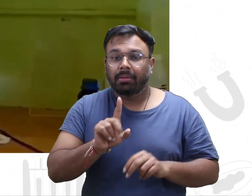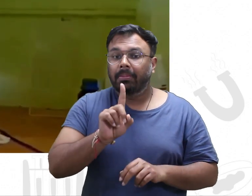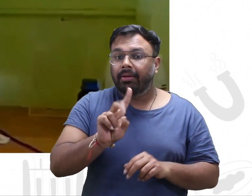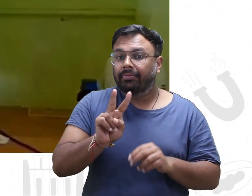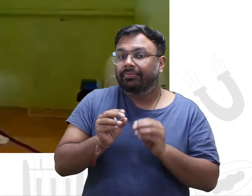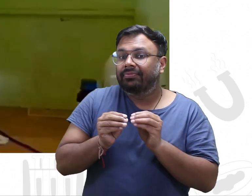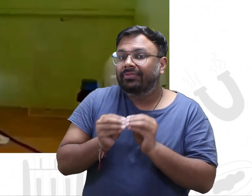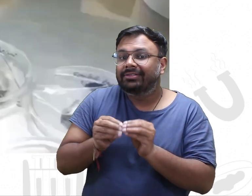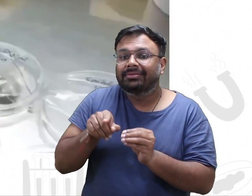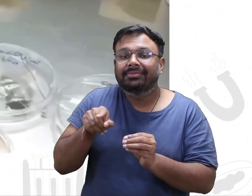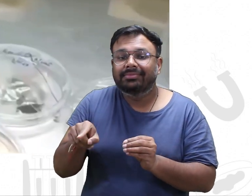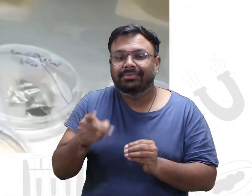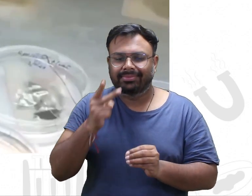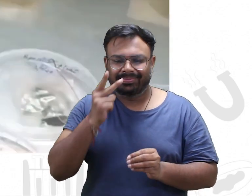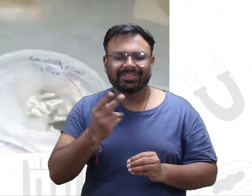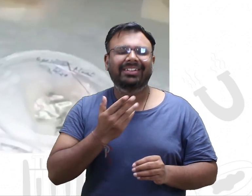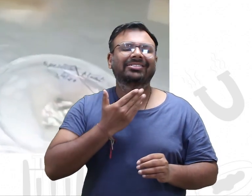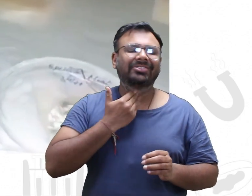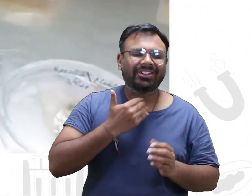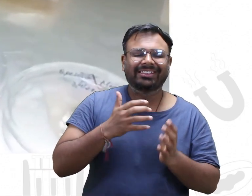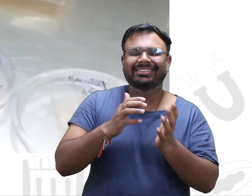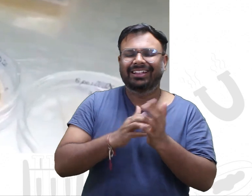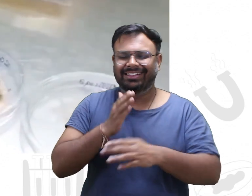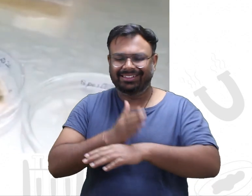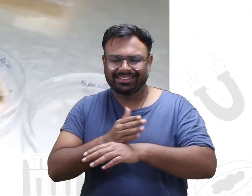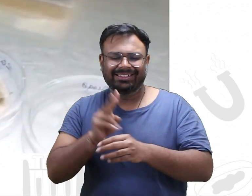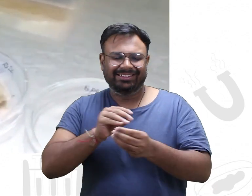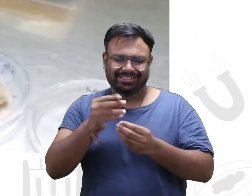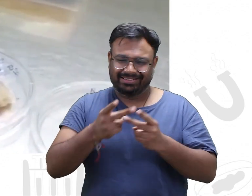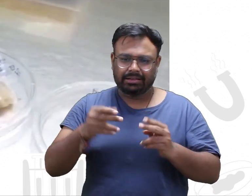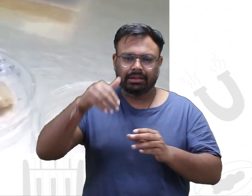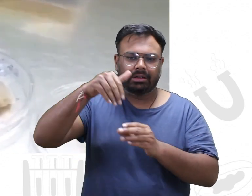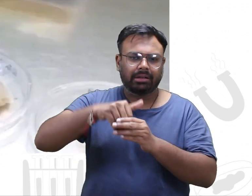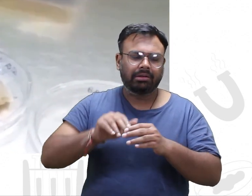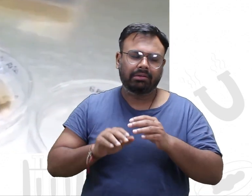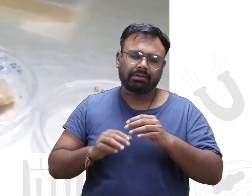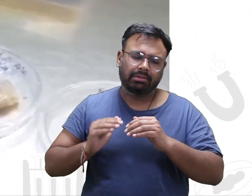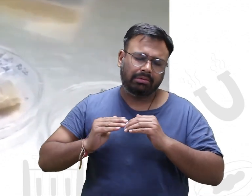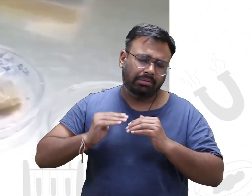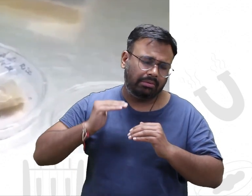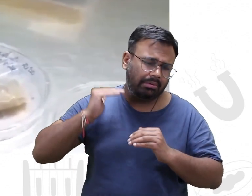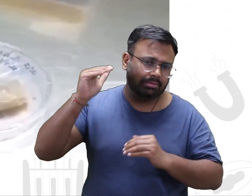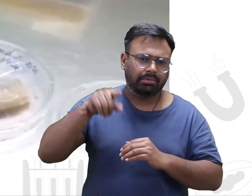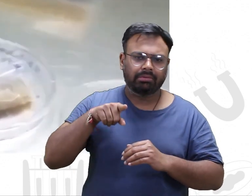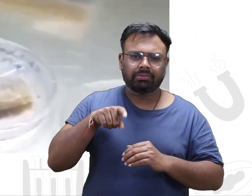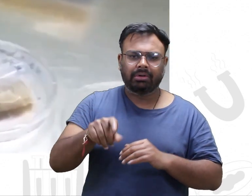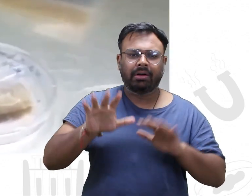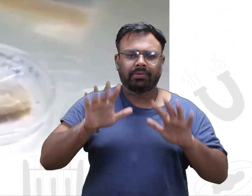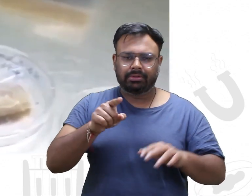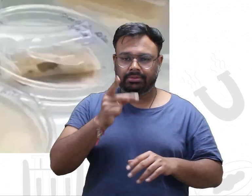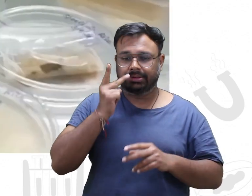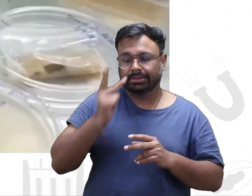was observed, but the vegetables, sweet, rice, meat, and fruit were highly